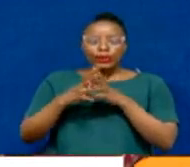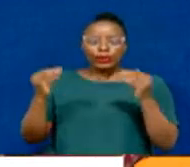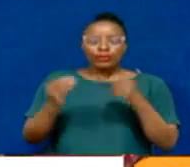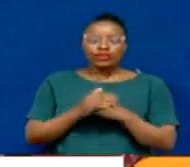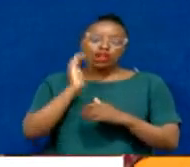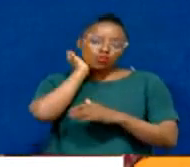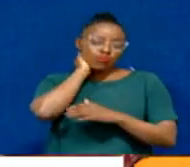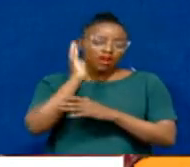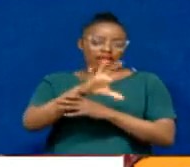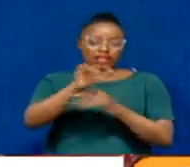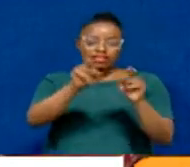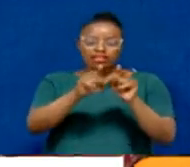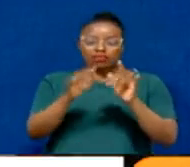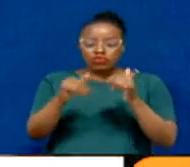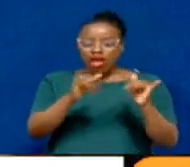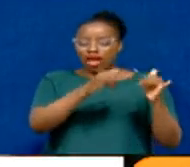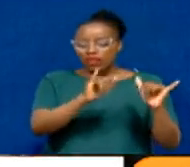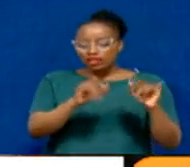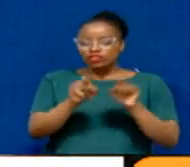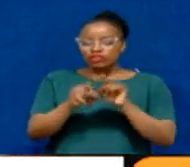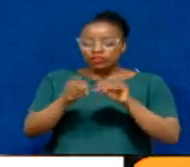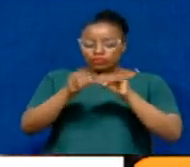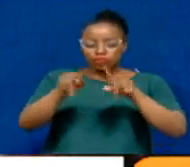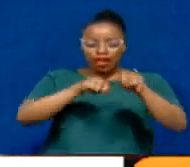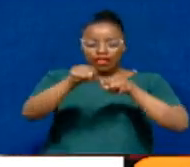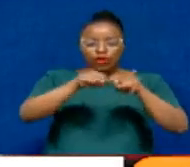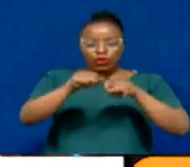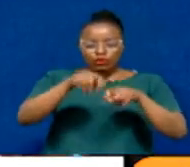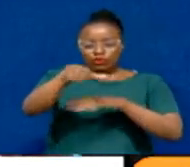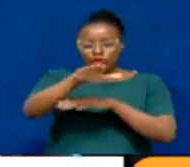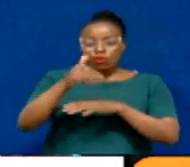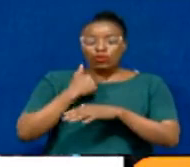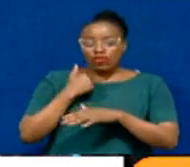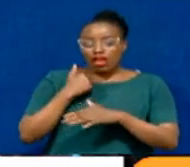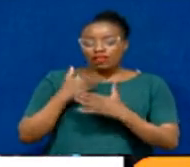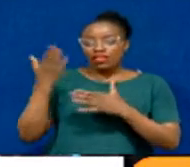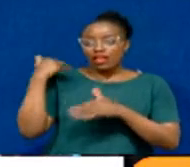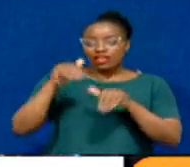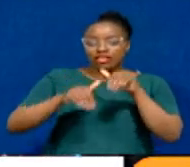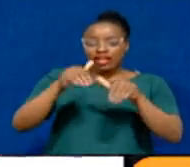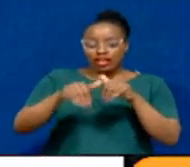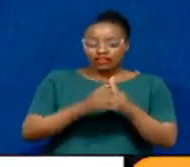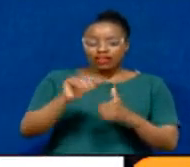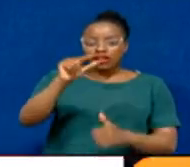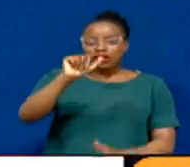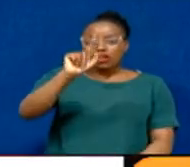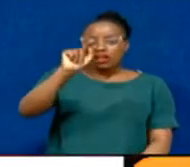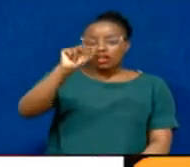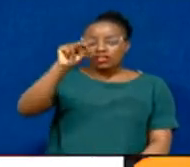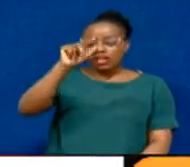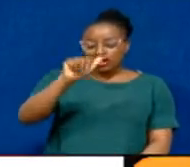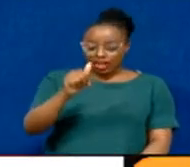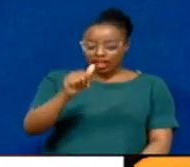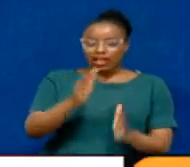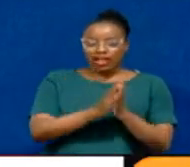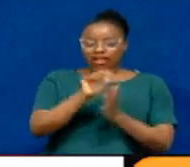Murang’a County, similar efforts to regain the dominance the party had in the last general election. Gatanga MP Peter Kenneth,